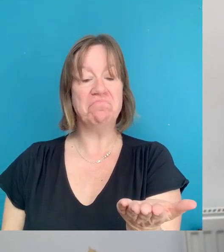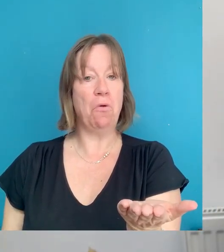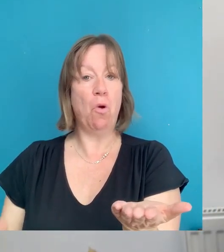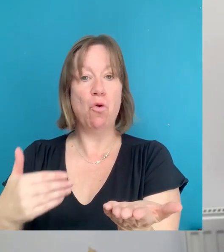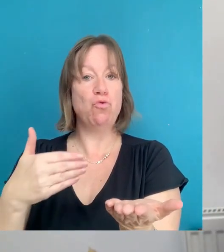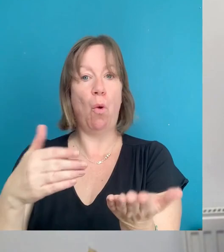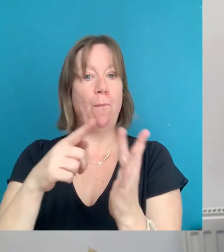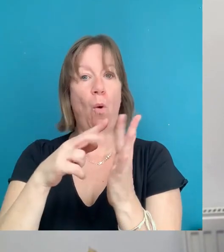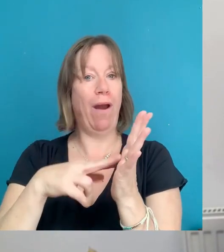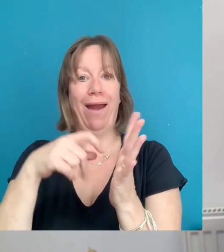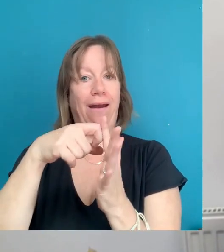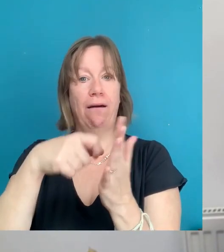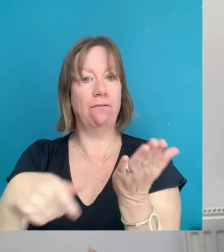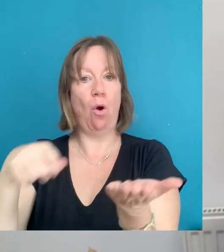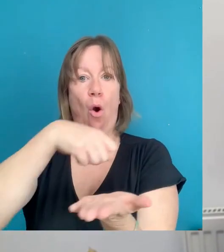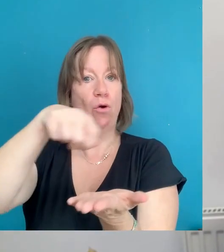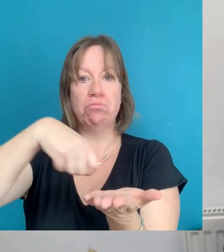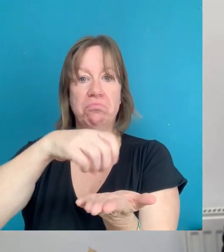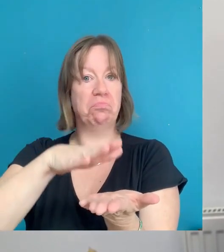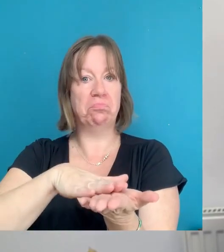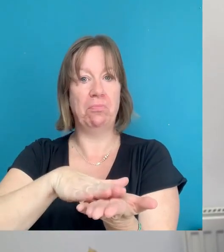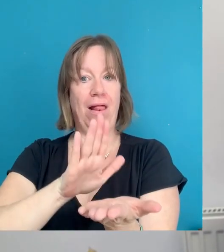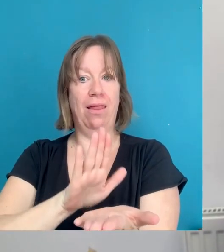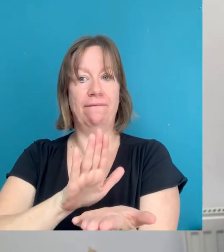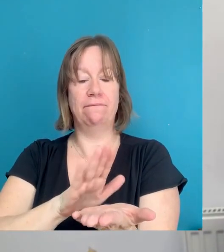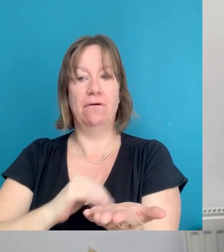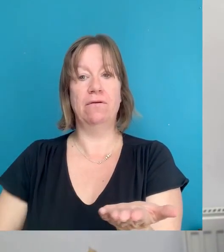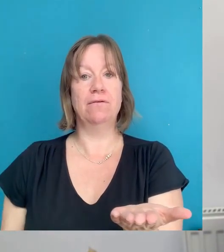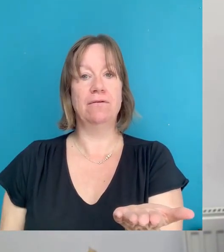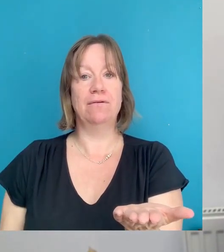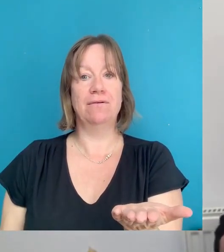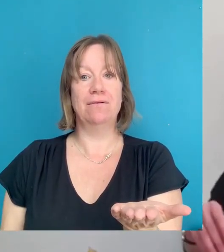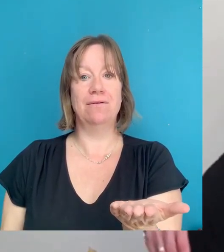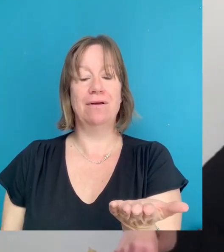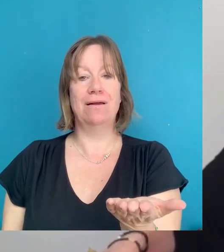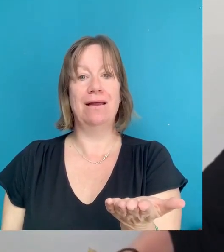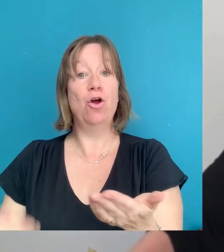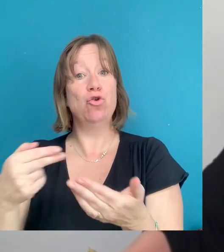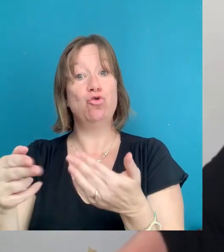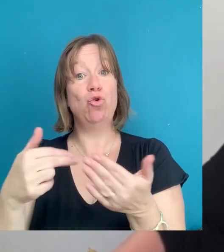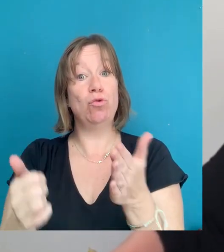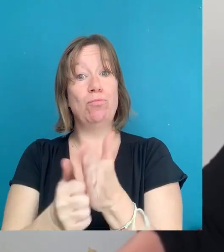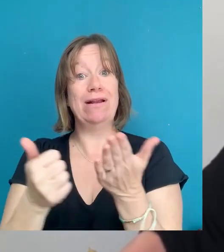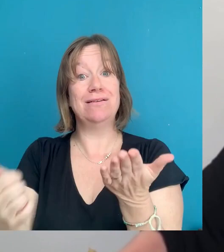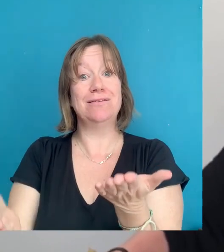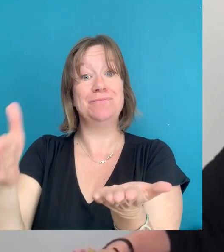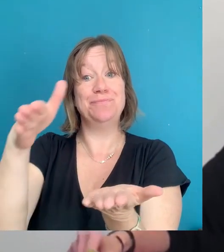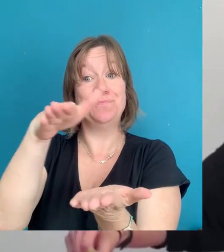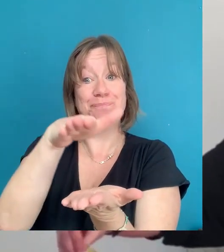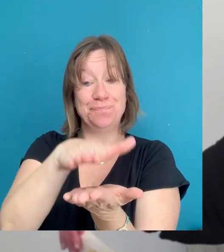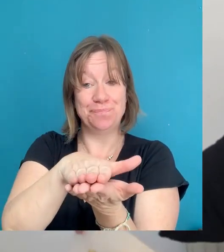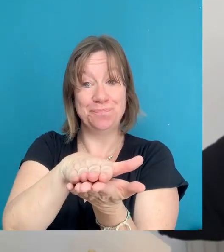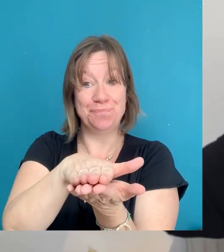inky side up. Haven't put any other ink on there. Now I'm going to get a piece of newsprint